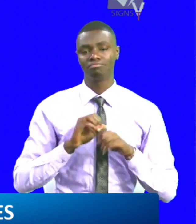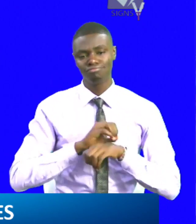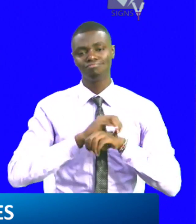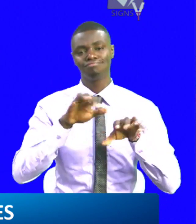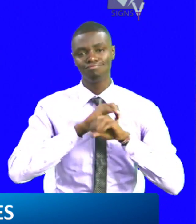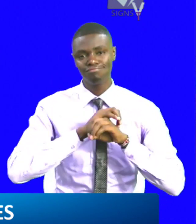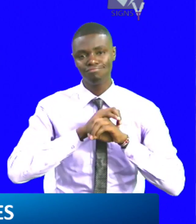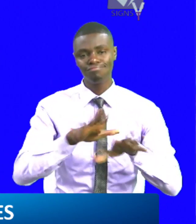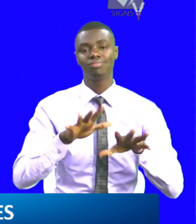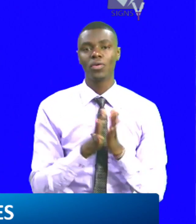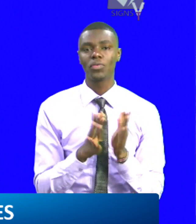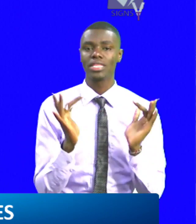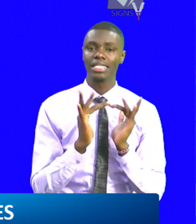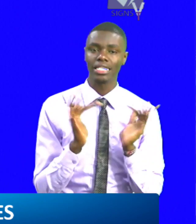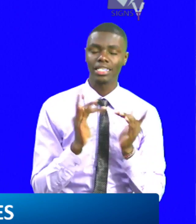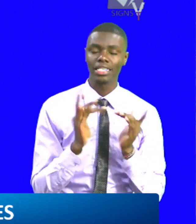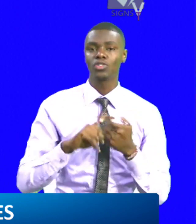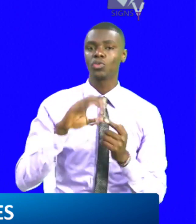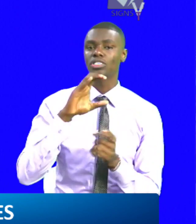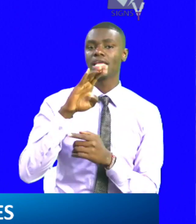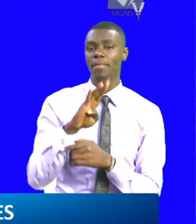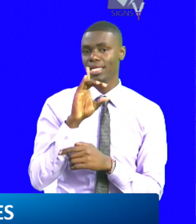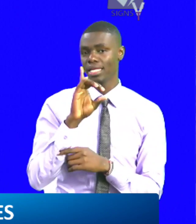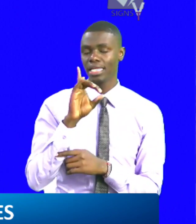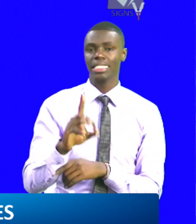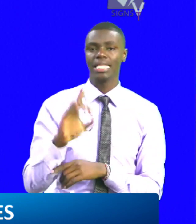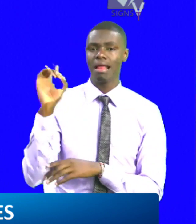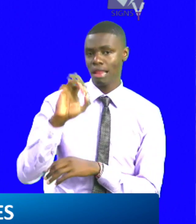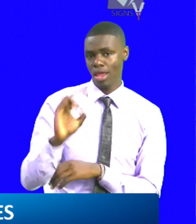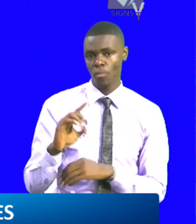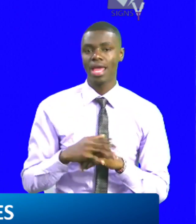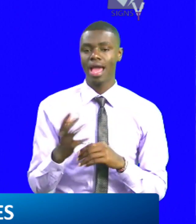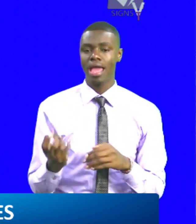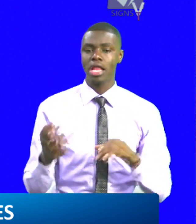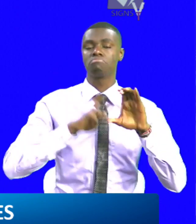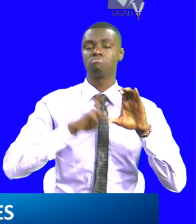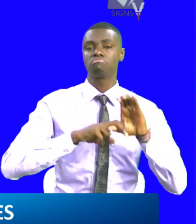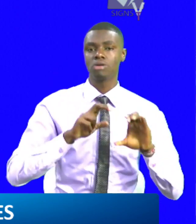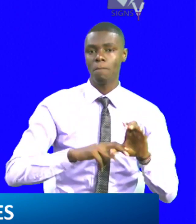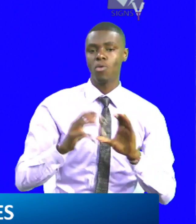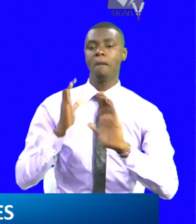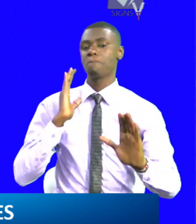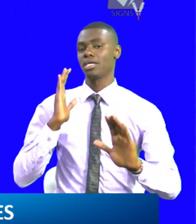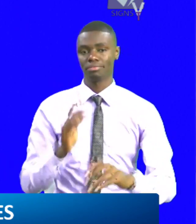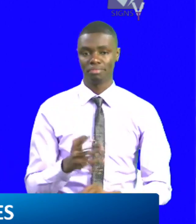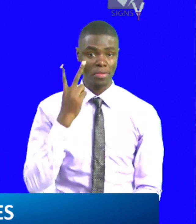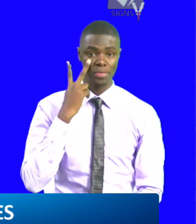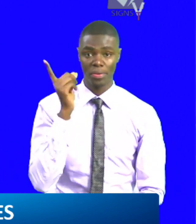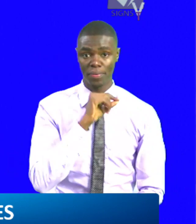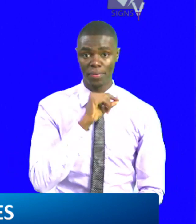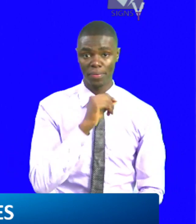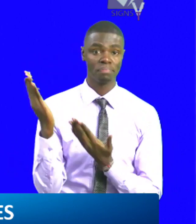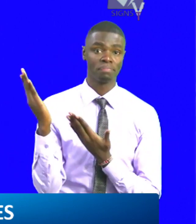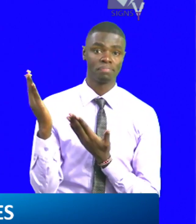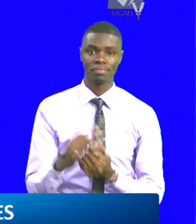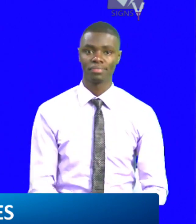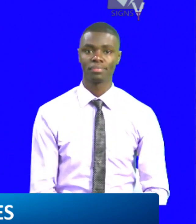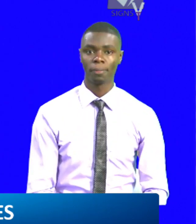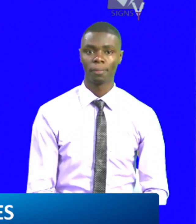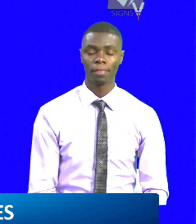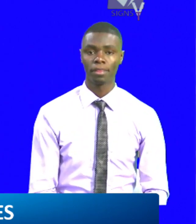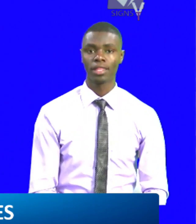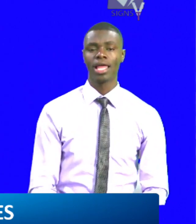said the after lighting up with the internet with his trip to the Nairobi Central District aboard a public